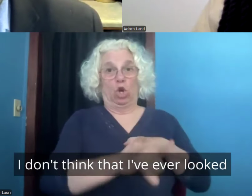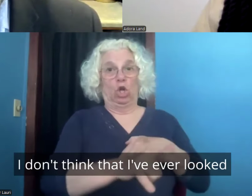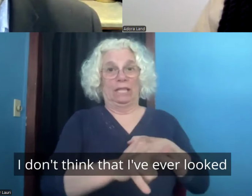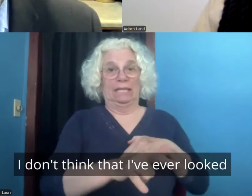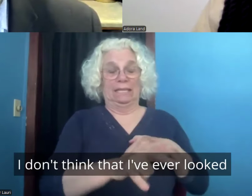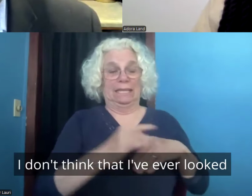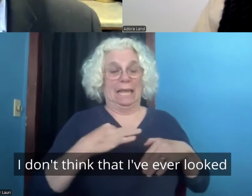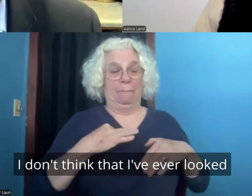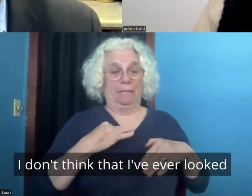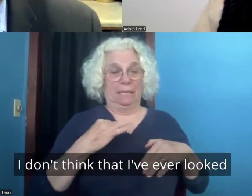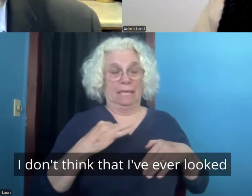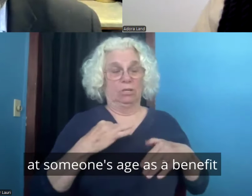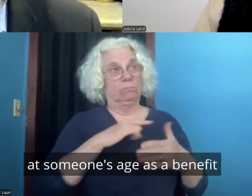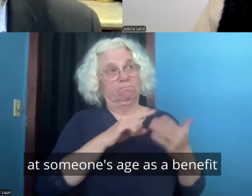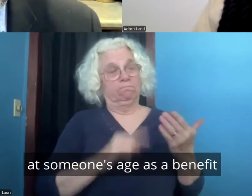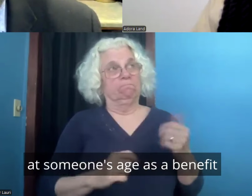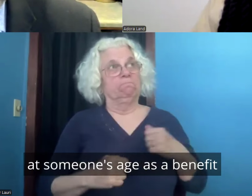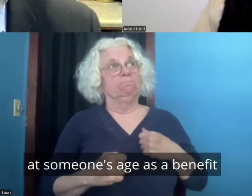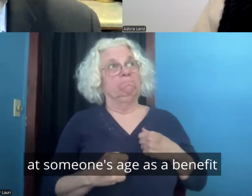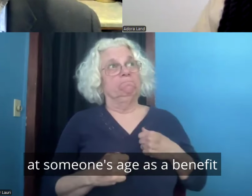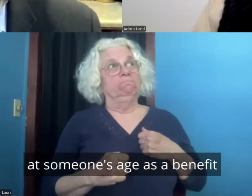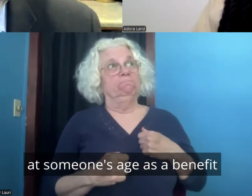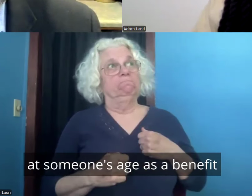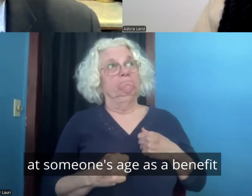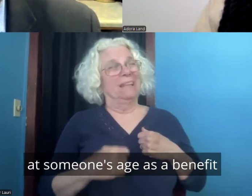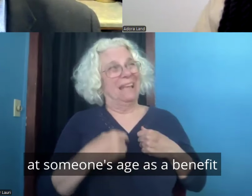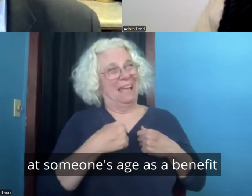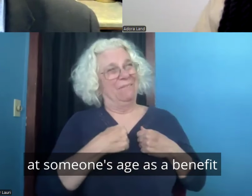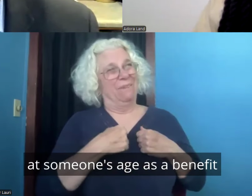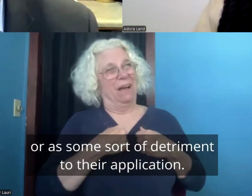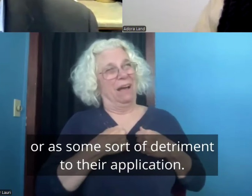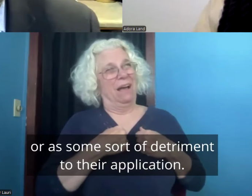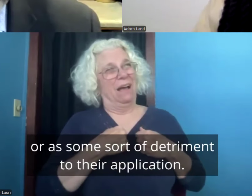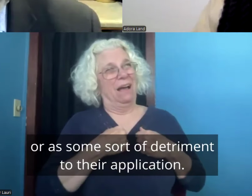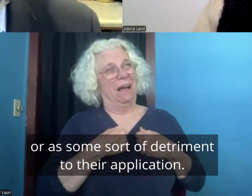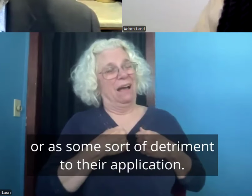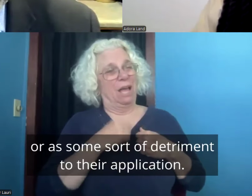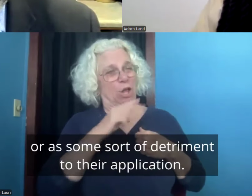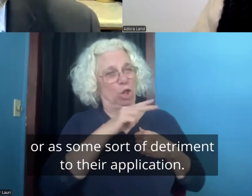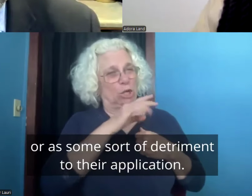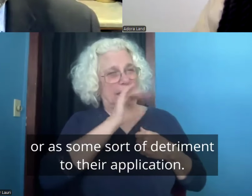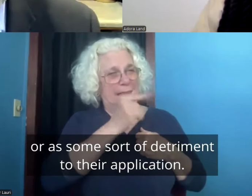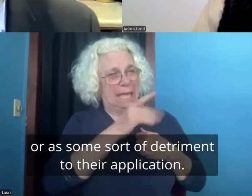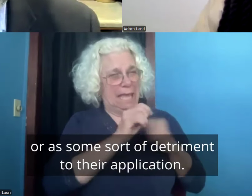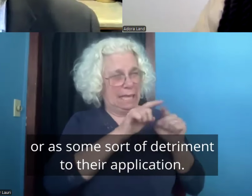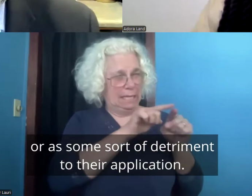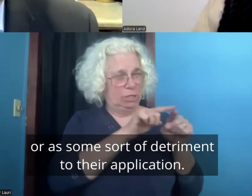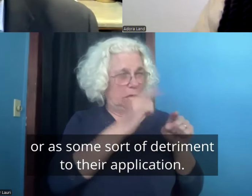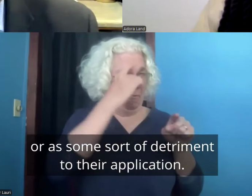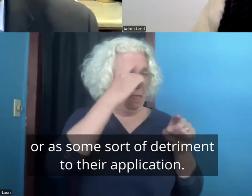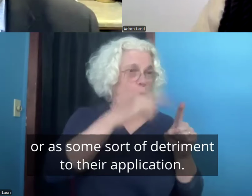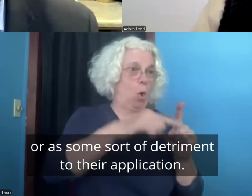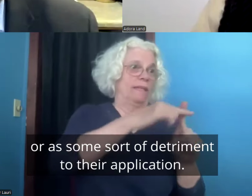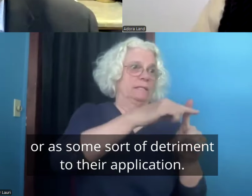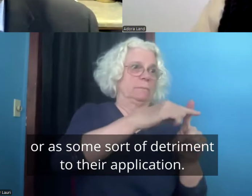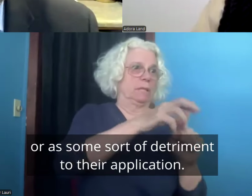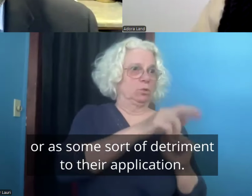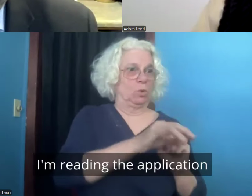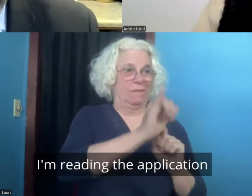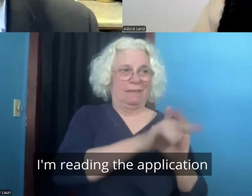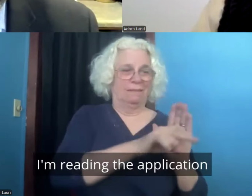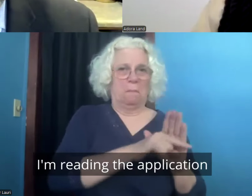think that I've ever looked at someone's age as a benefit or as some sort of detriment to their